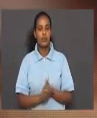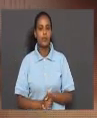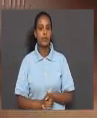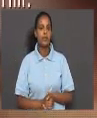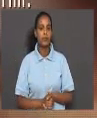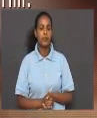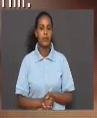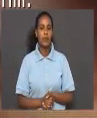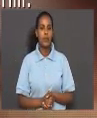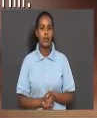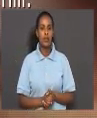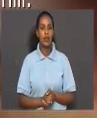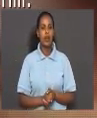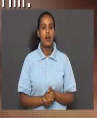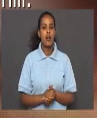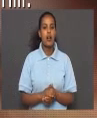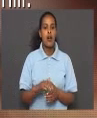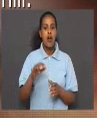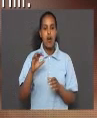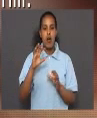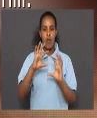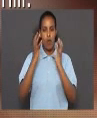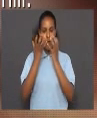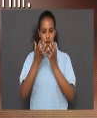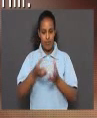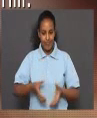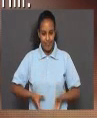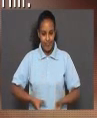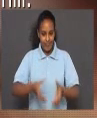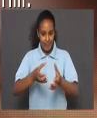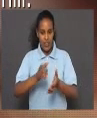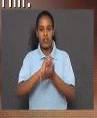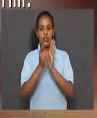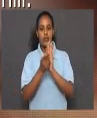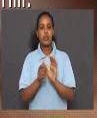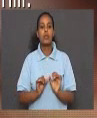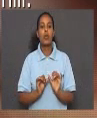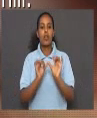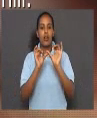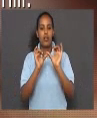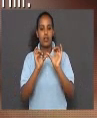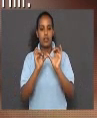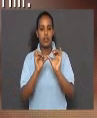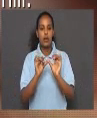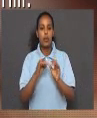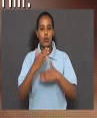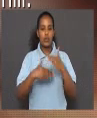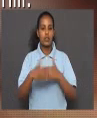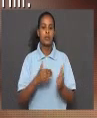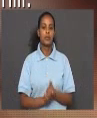influence. A ball rolling down a hill is an example of a spontaneous